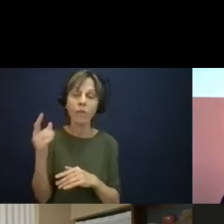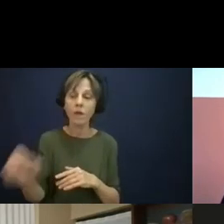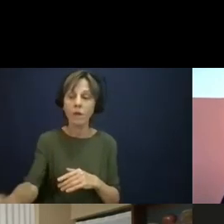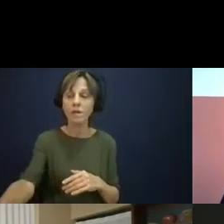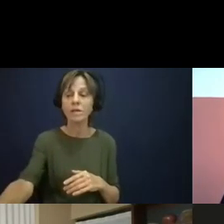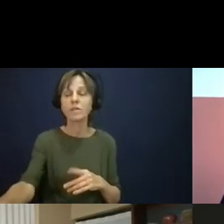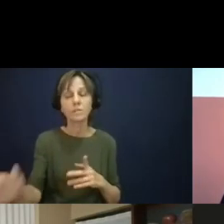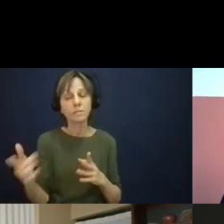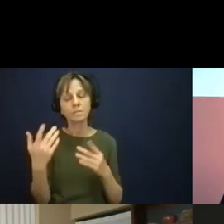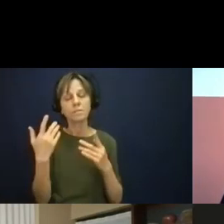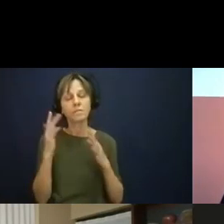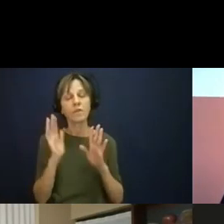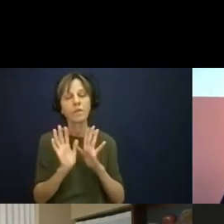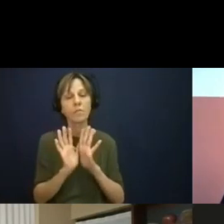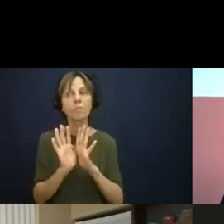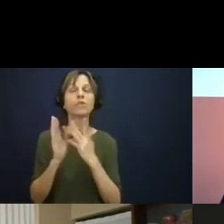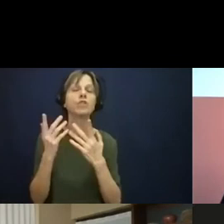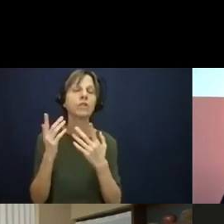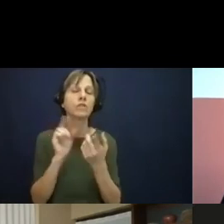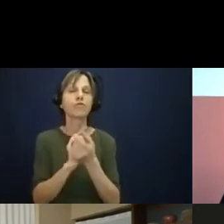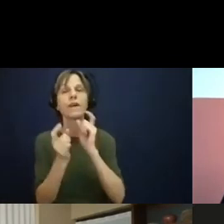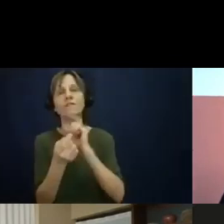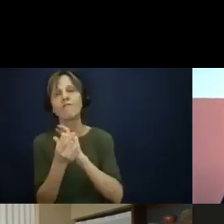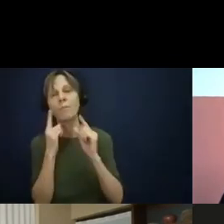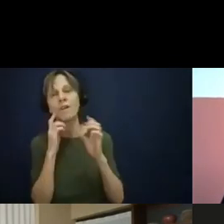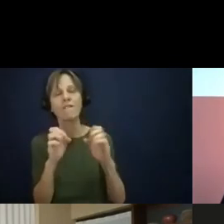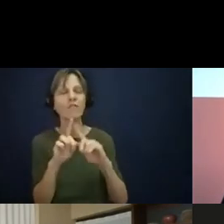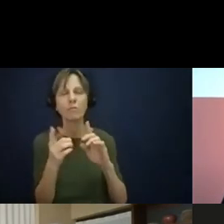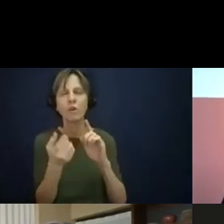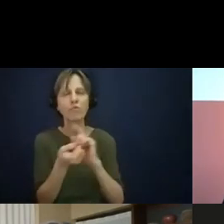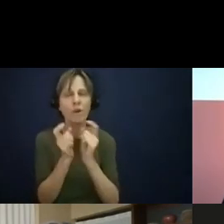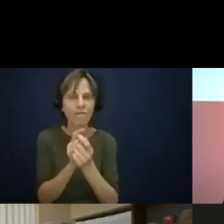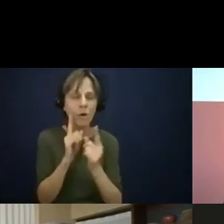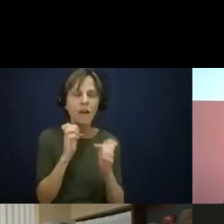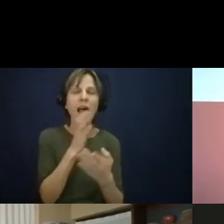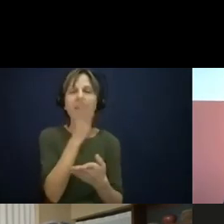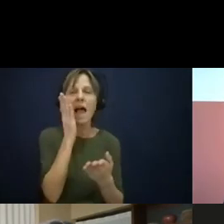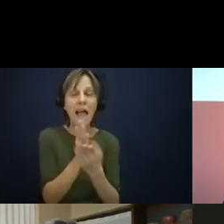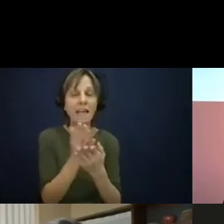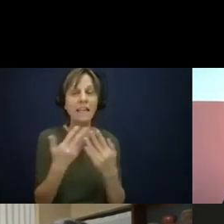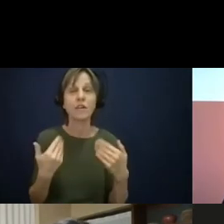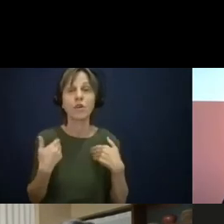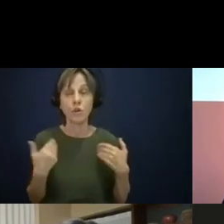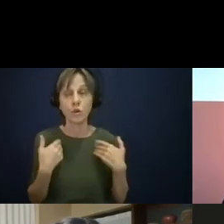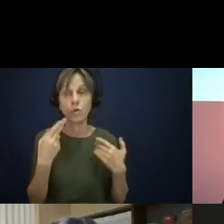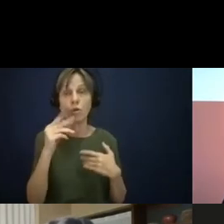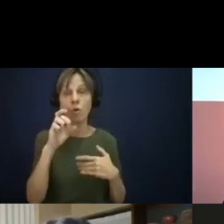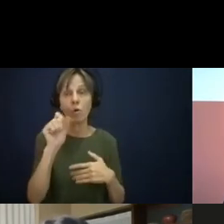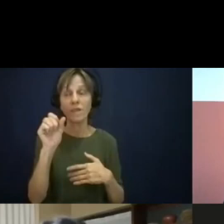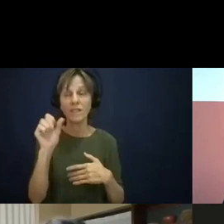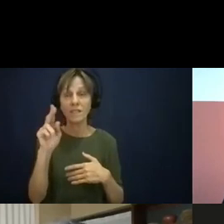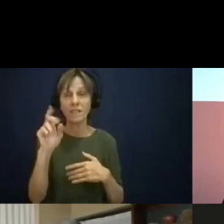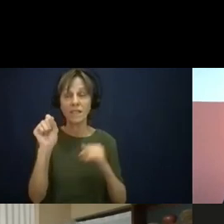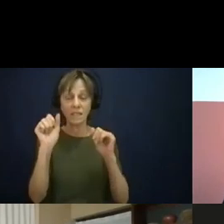transformative efforts, but also reformative efforts. Like all of this ending youth homelessness can happen through reformative efforts